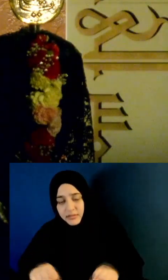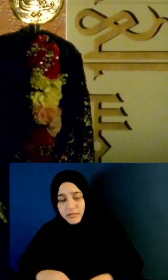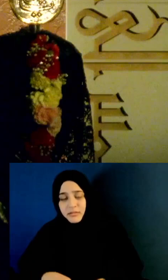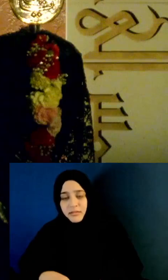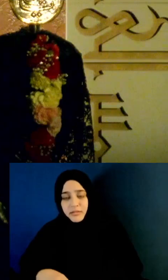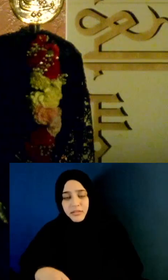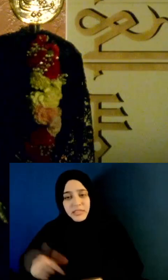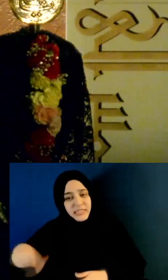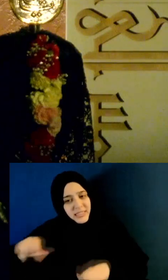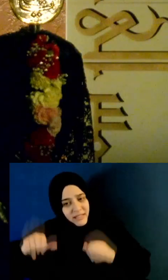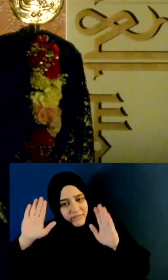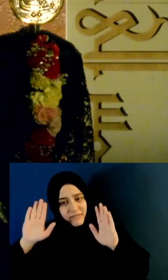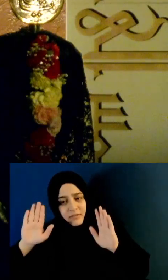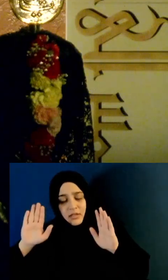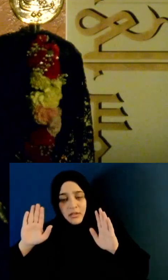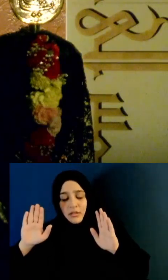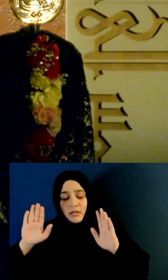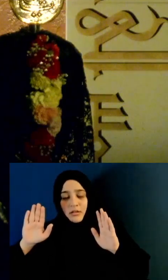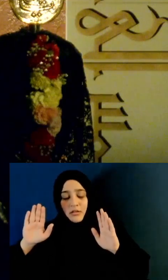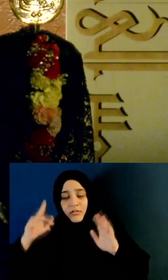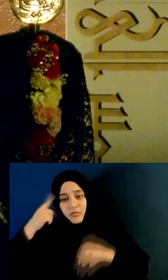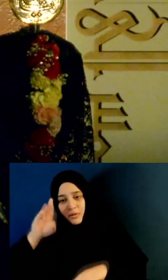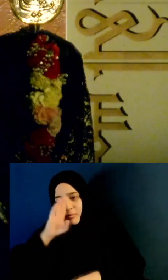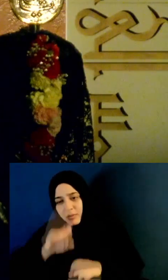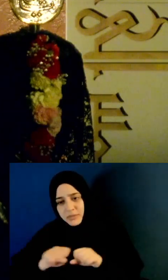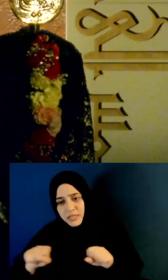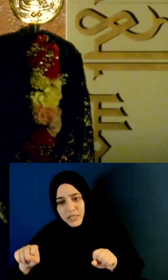What are you giving to Hussein tonight?